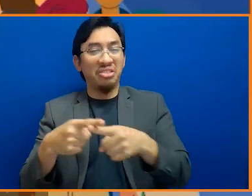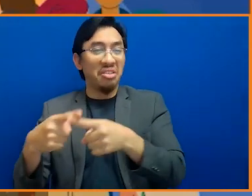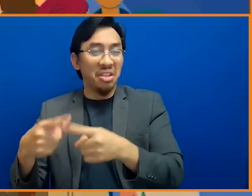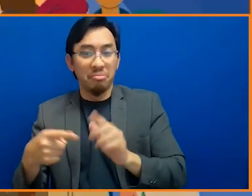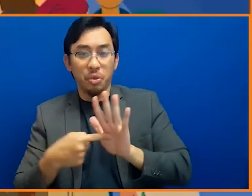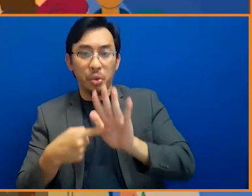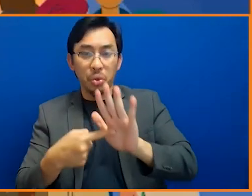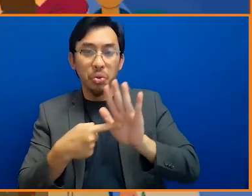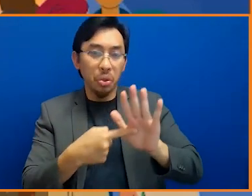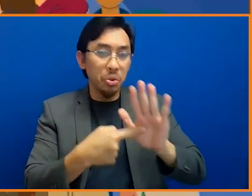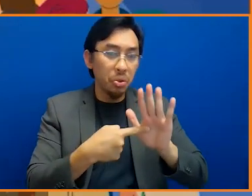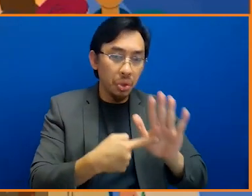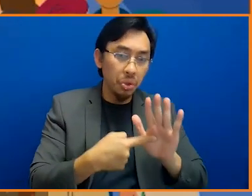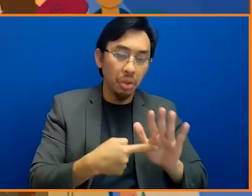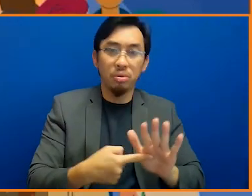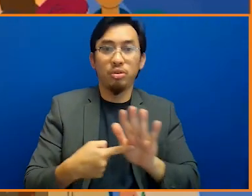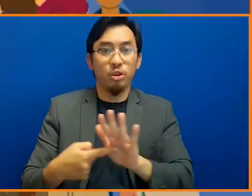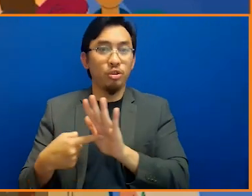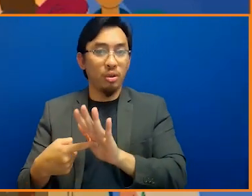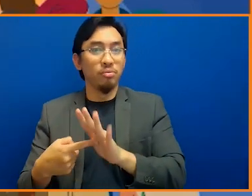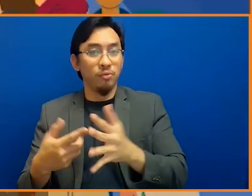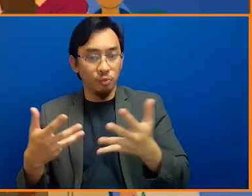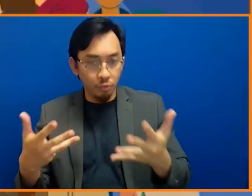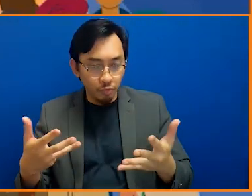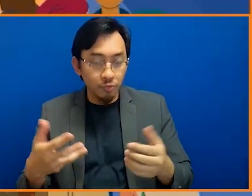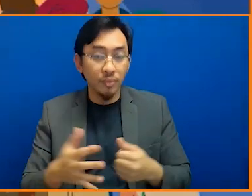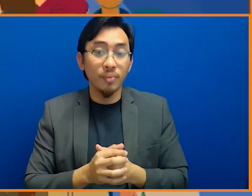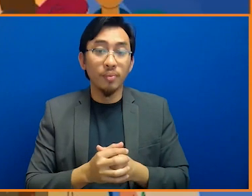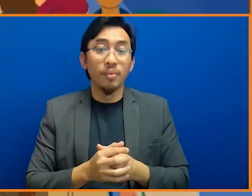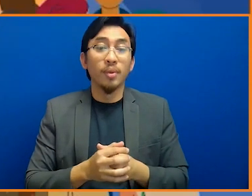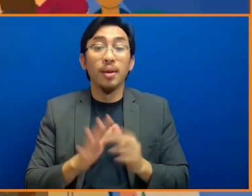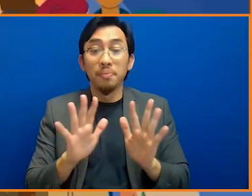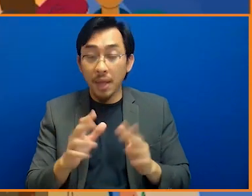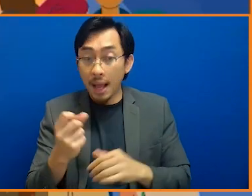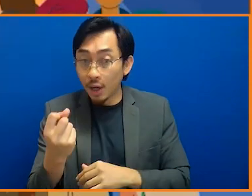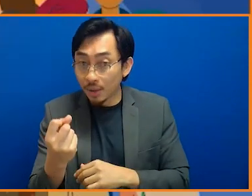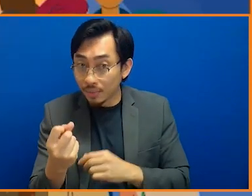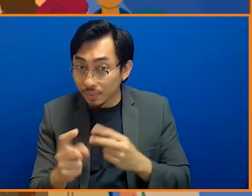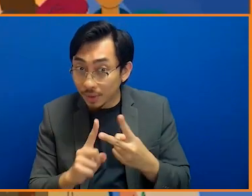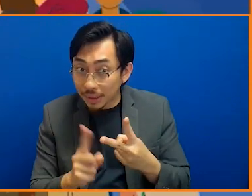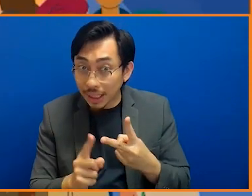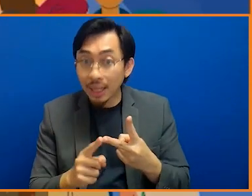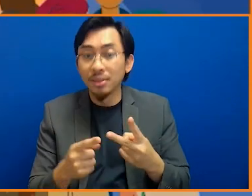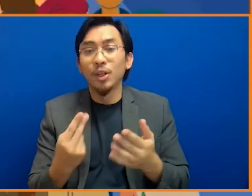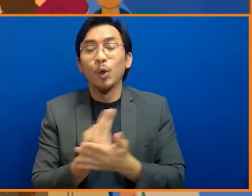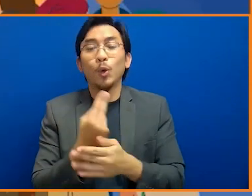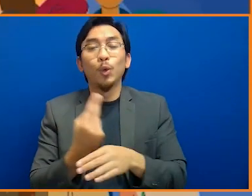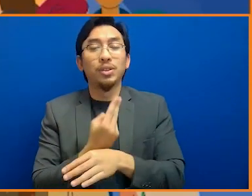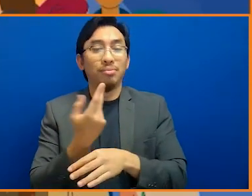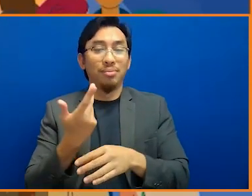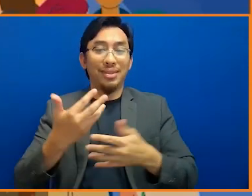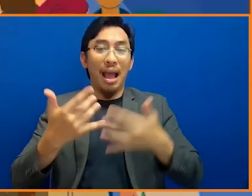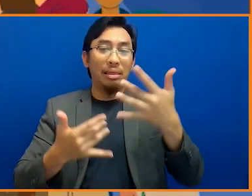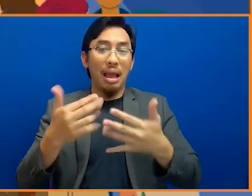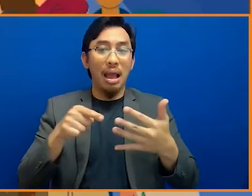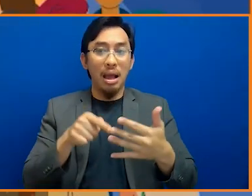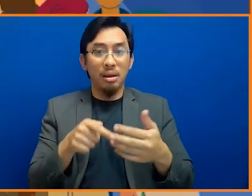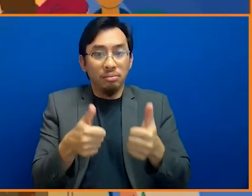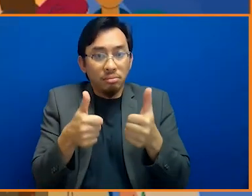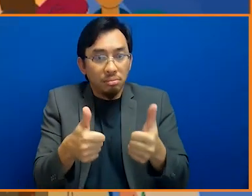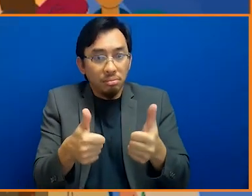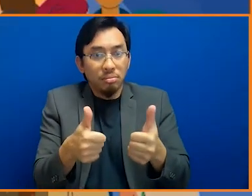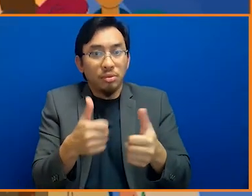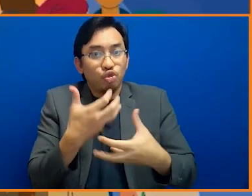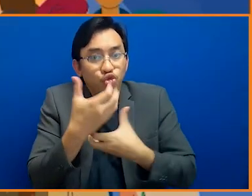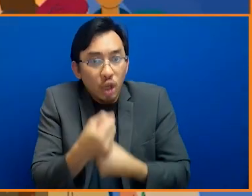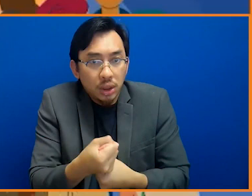medias so that our engagement can actually be optimized. And the second one is that, again, we have to use data from reliable